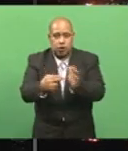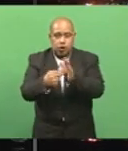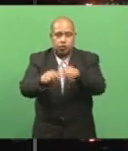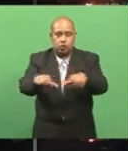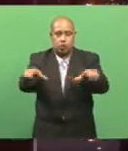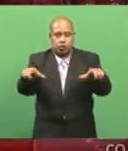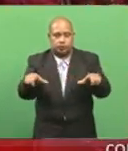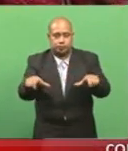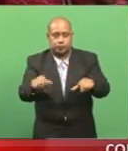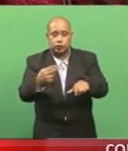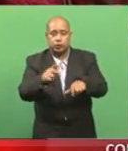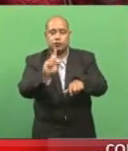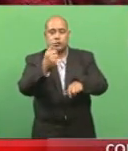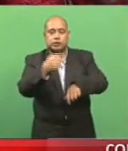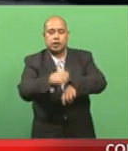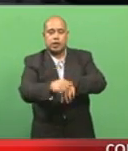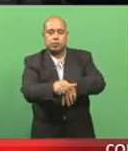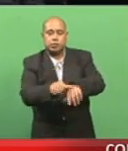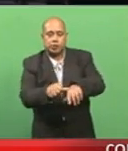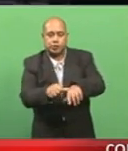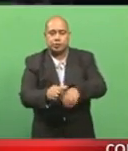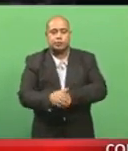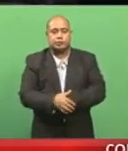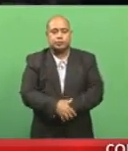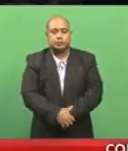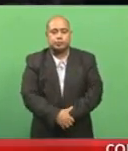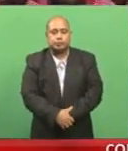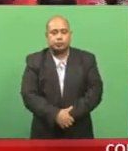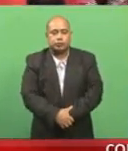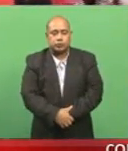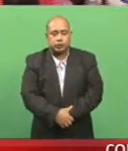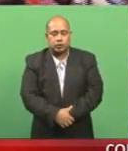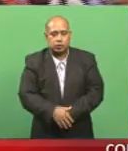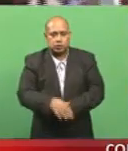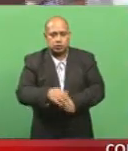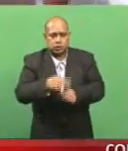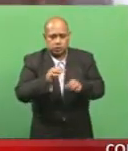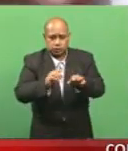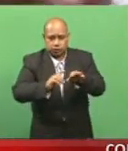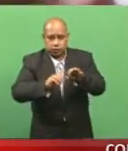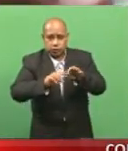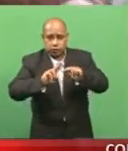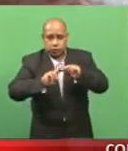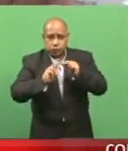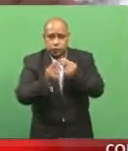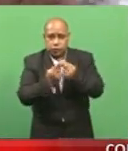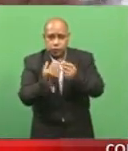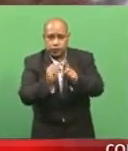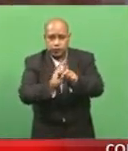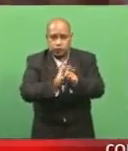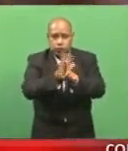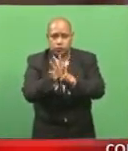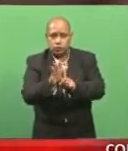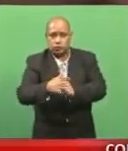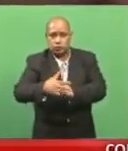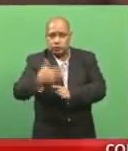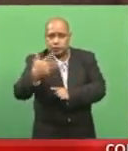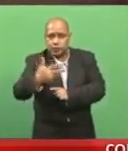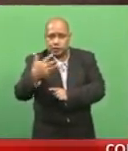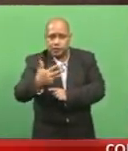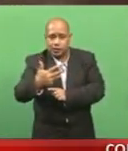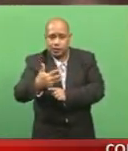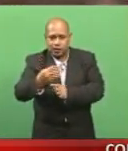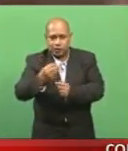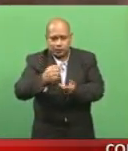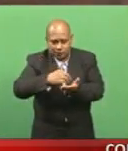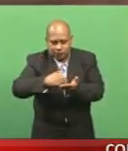April. Up ahead, questions over unions' response to COVID-19 and seedlings for backyard gardening